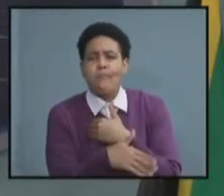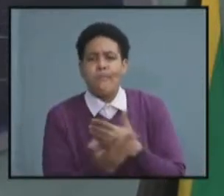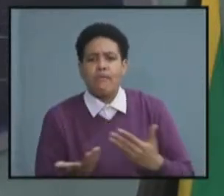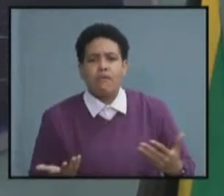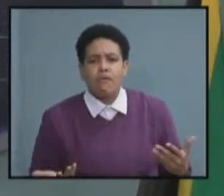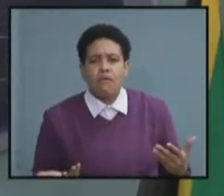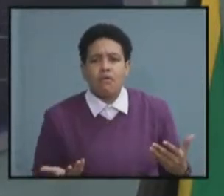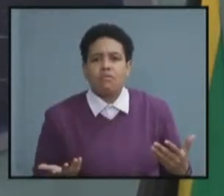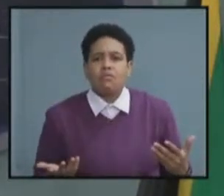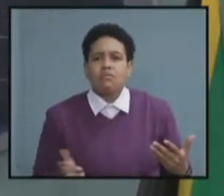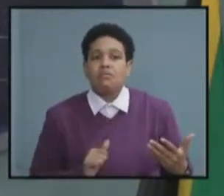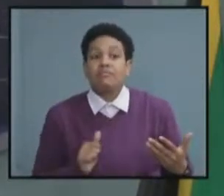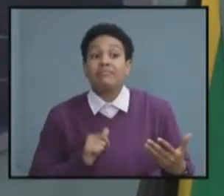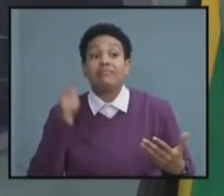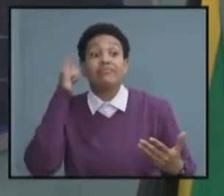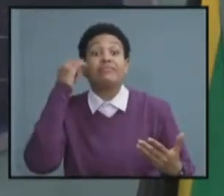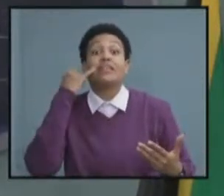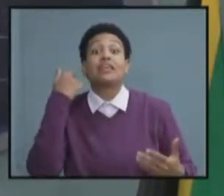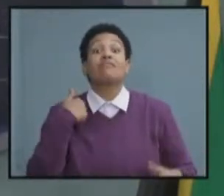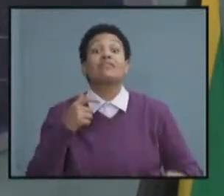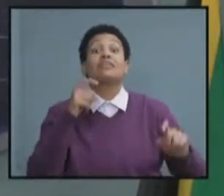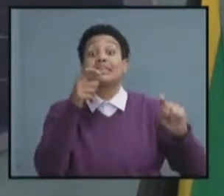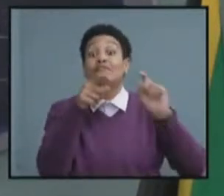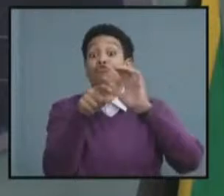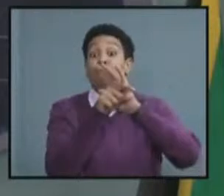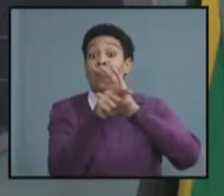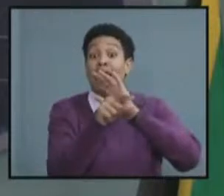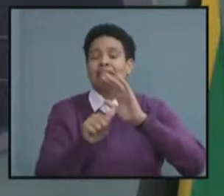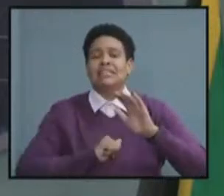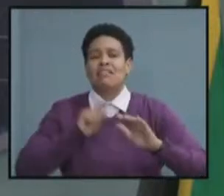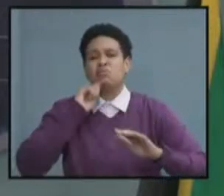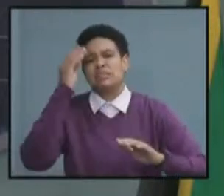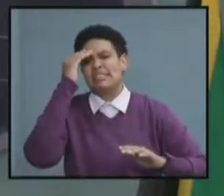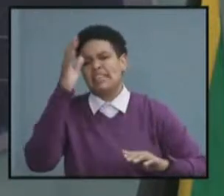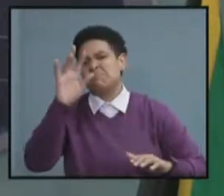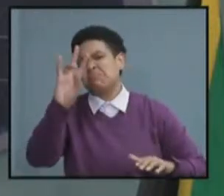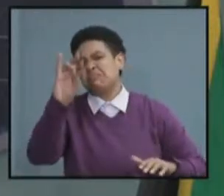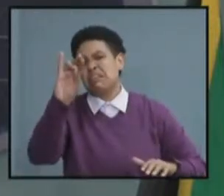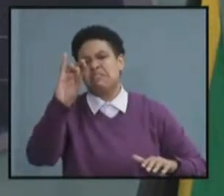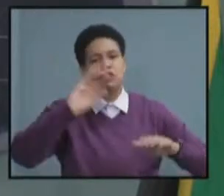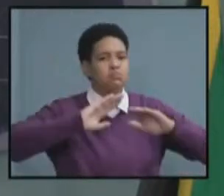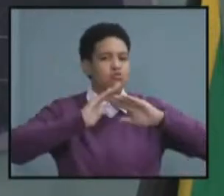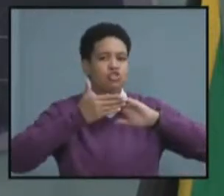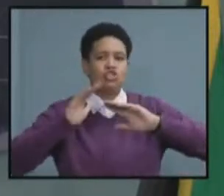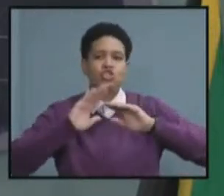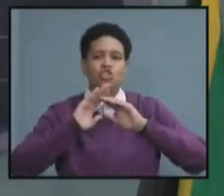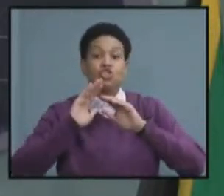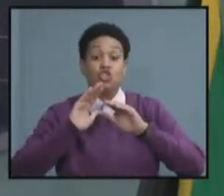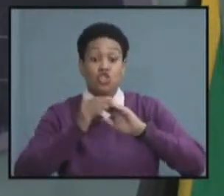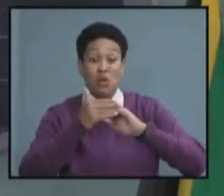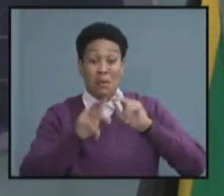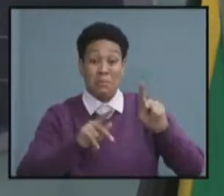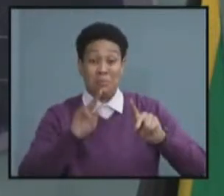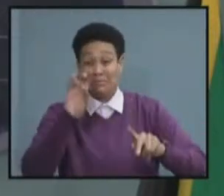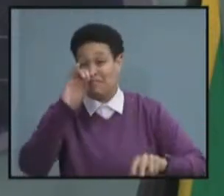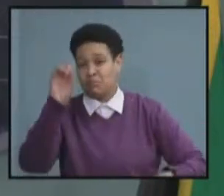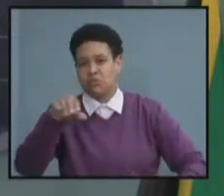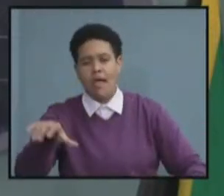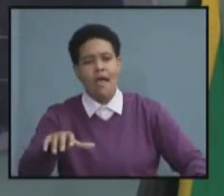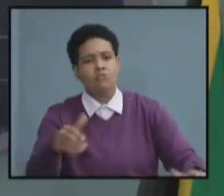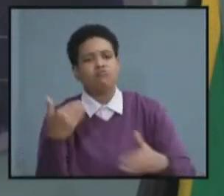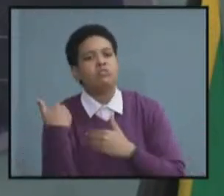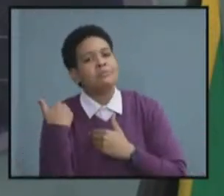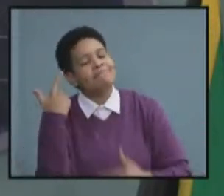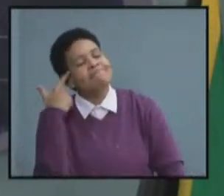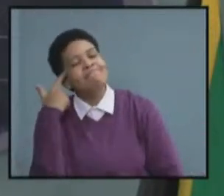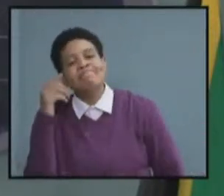And I think I would, if I were to give a grade, I would say that 70% of Jamaicans are acting responsibly. The